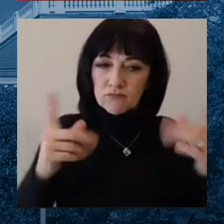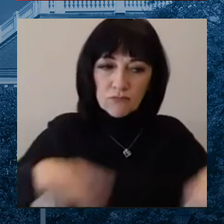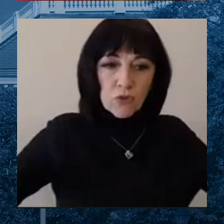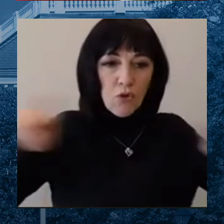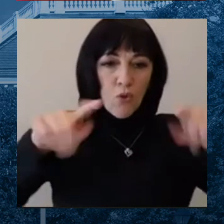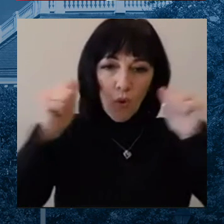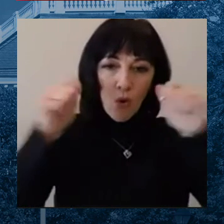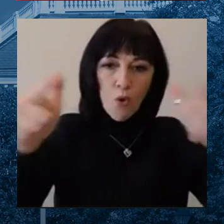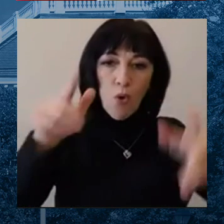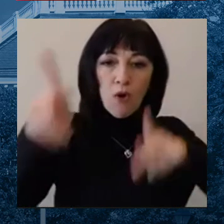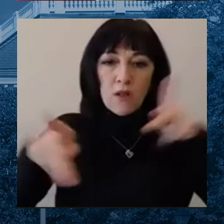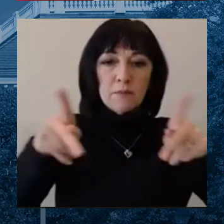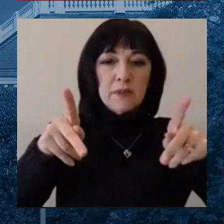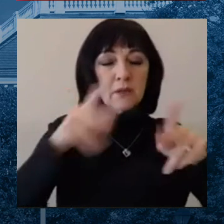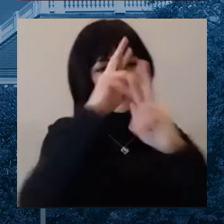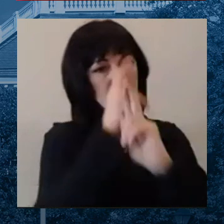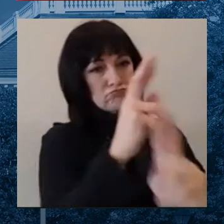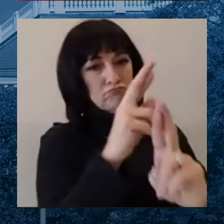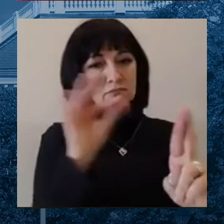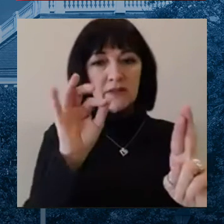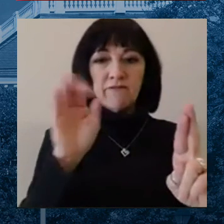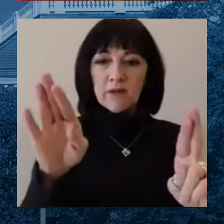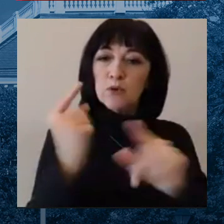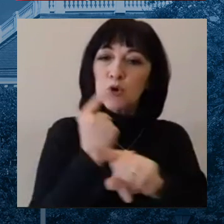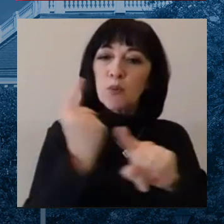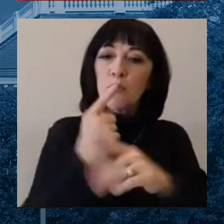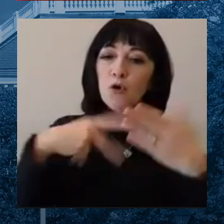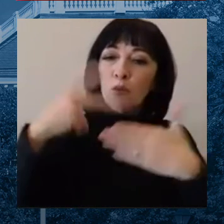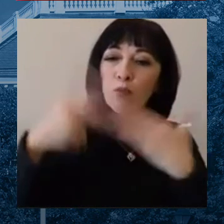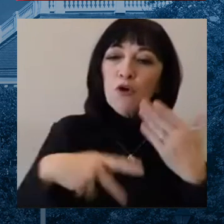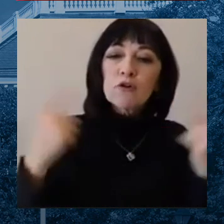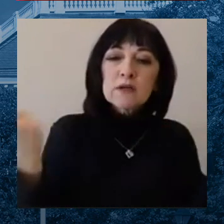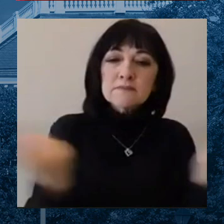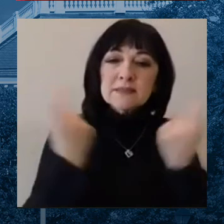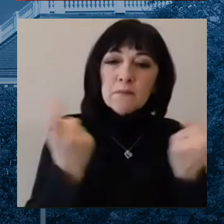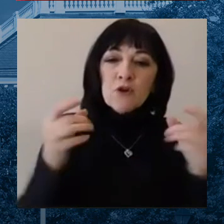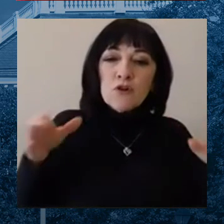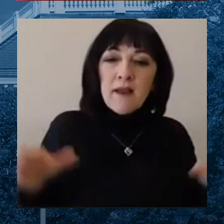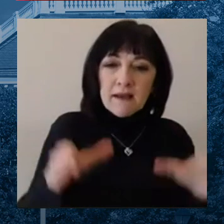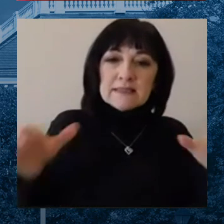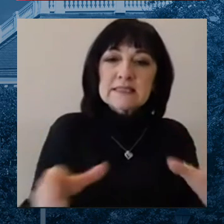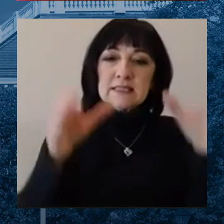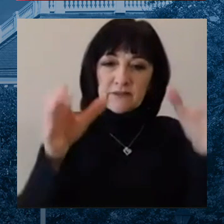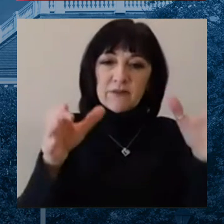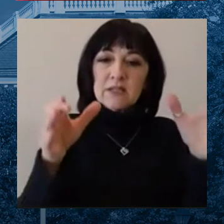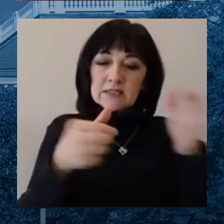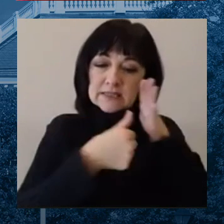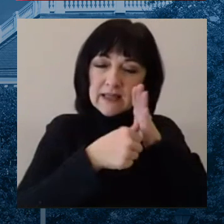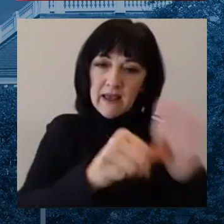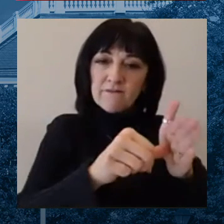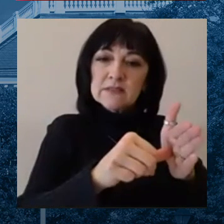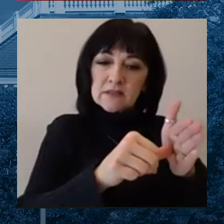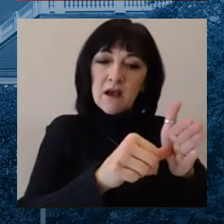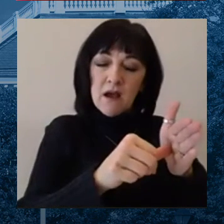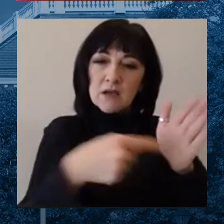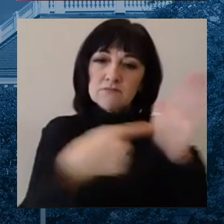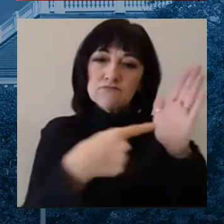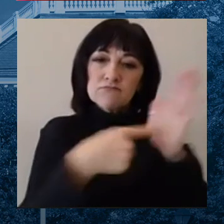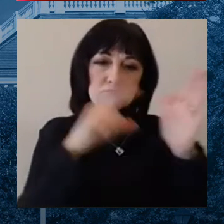of February with appropriate programs, ceremonies, and activities that emphasize the history